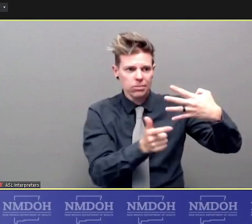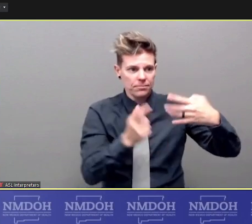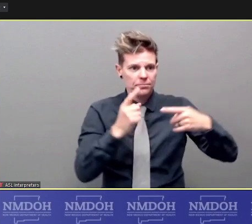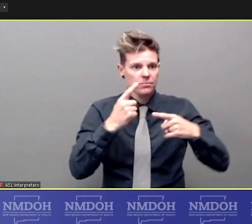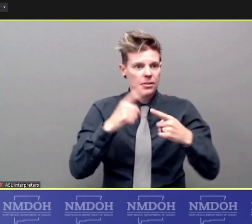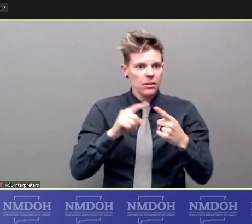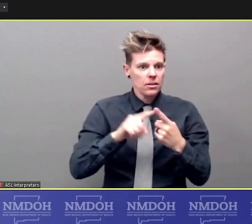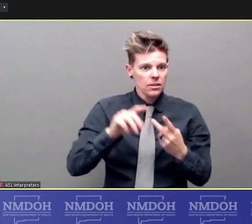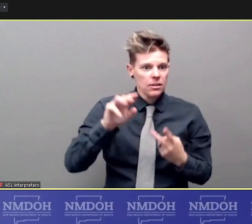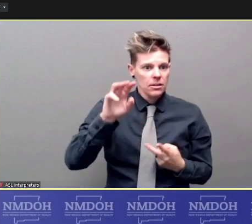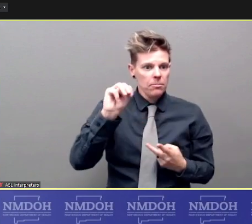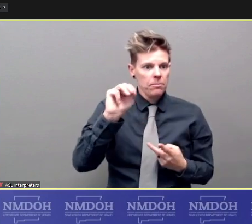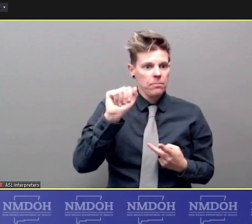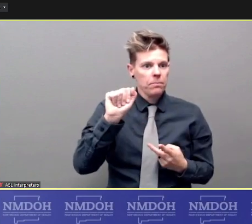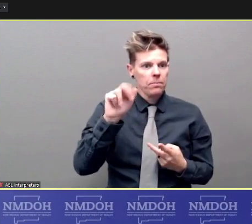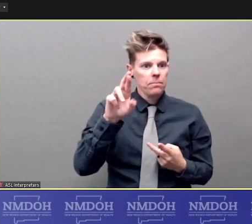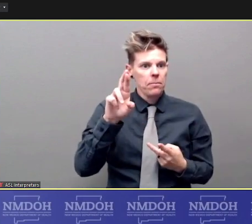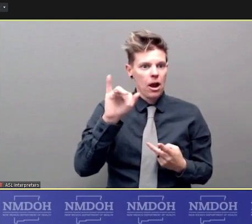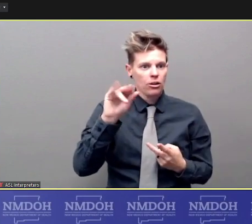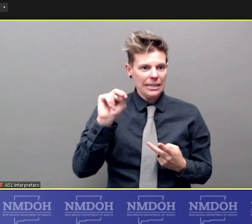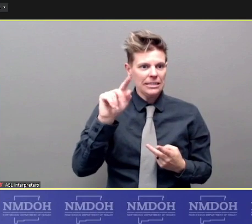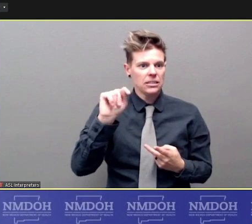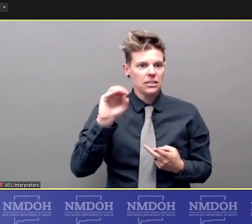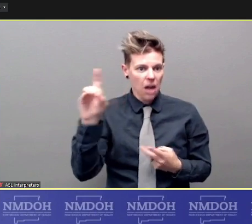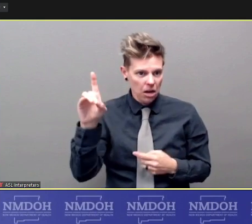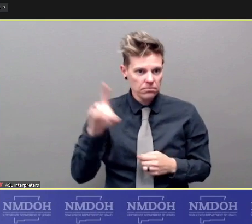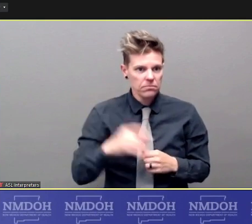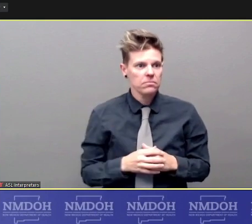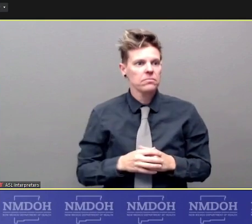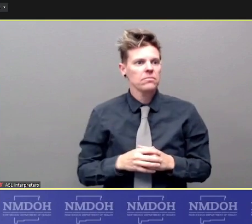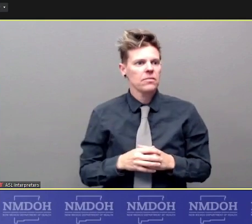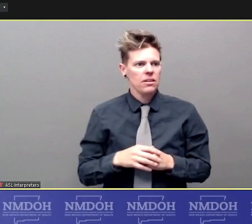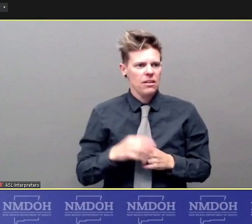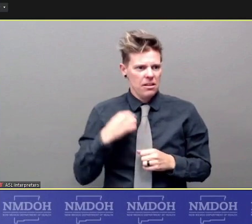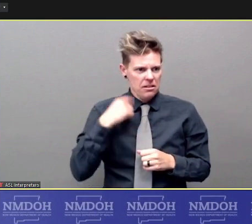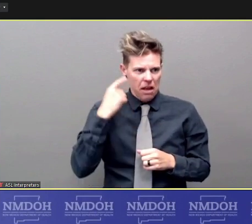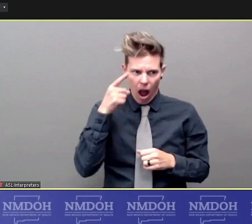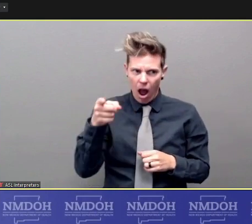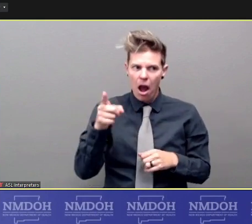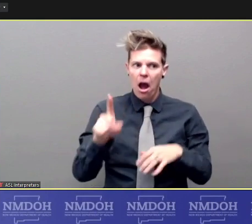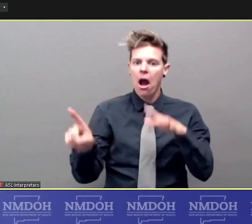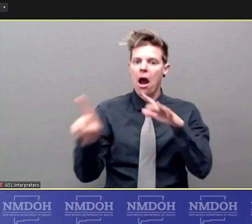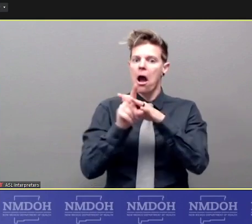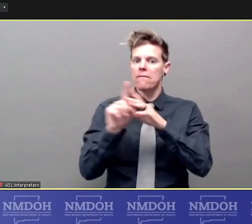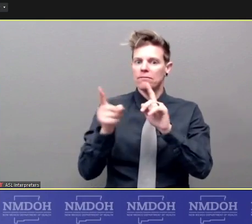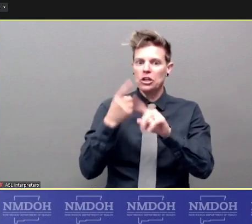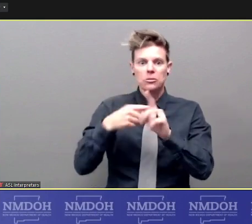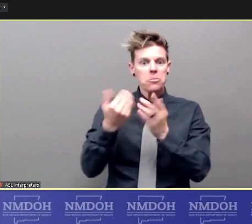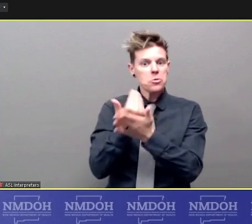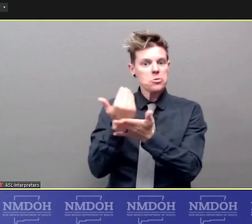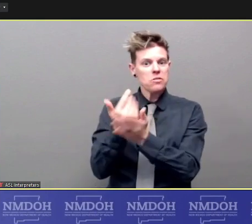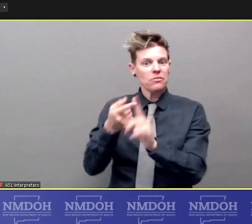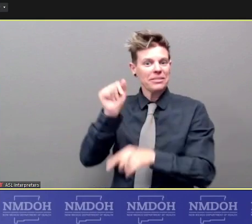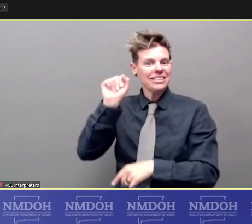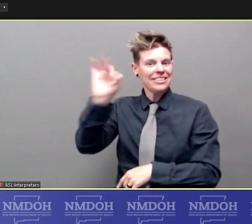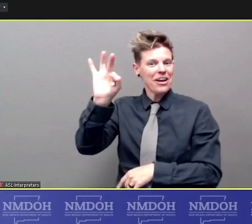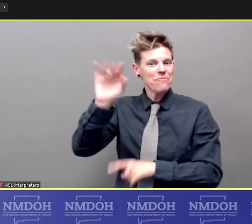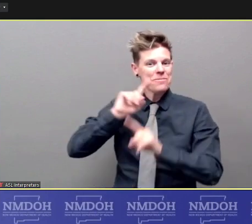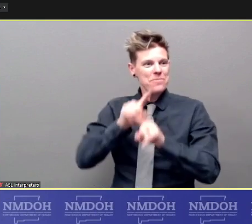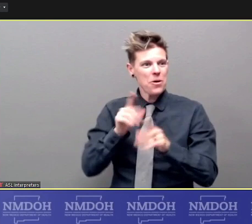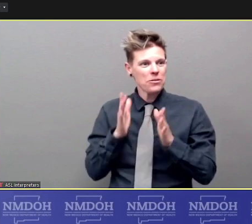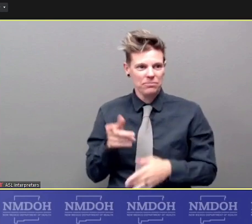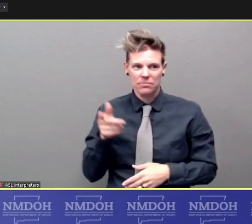a new reporter with us. I think this is her first press conference. She's with the Santa Fe Reporter. She doesn't have the ability to ask